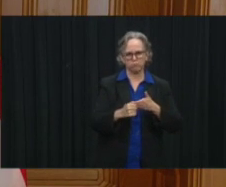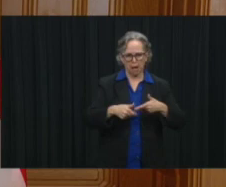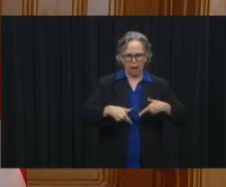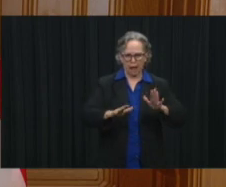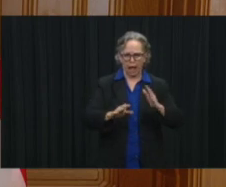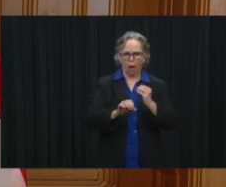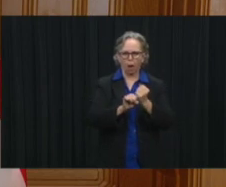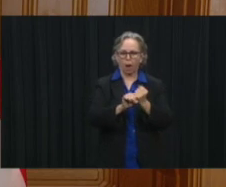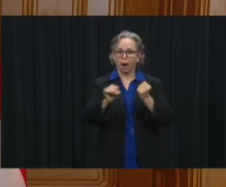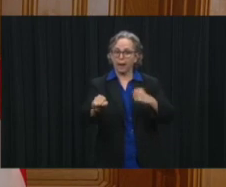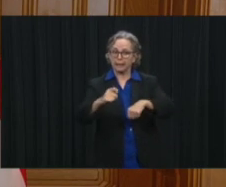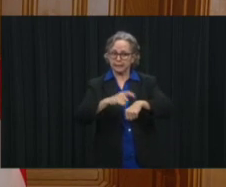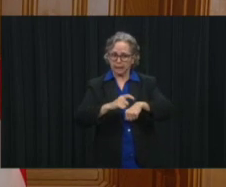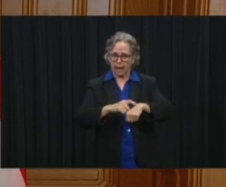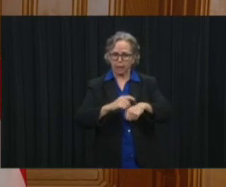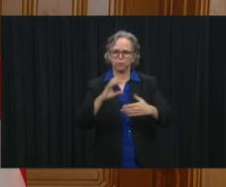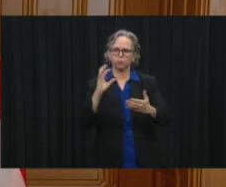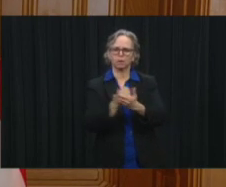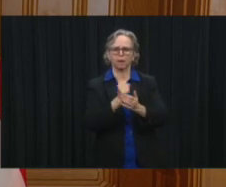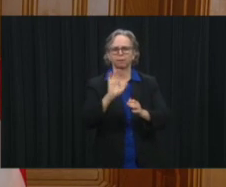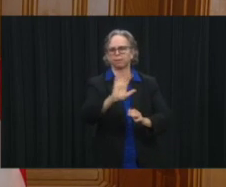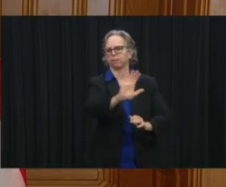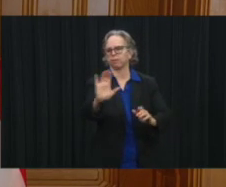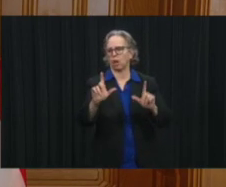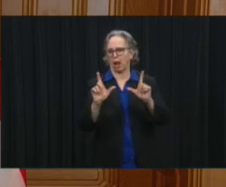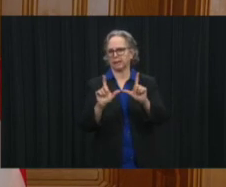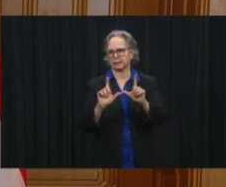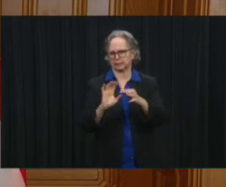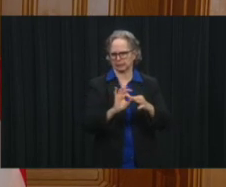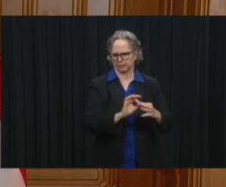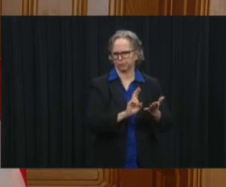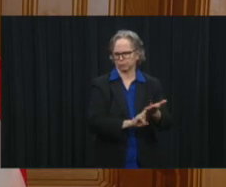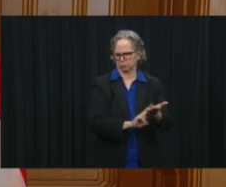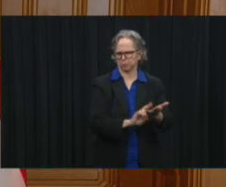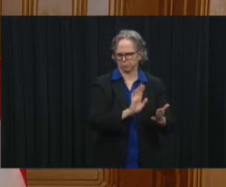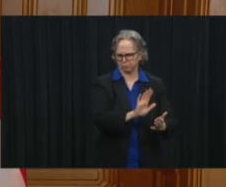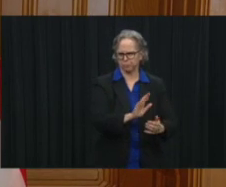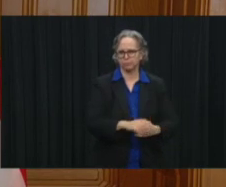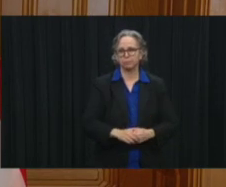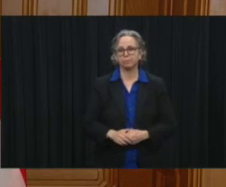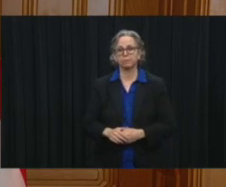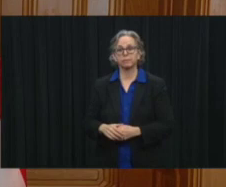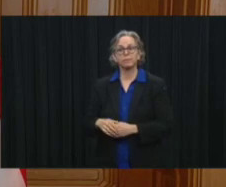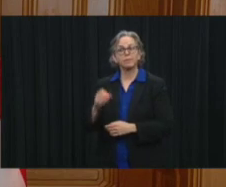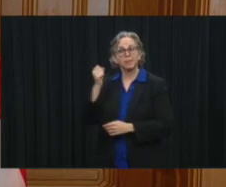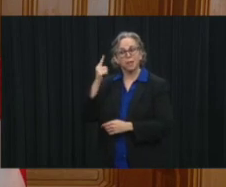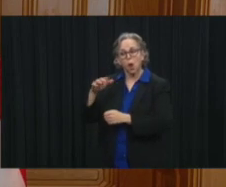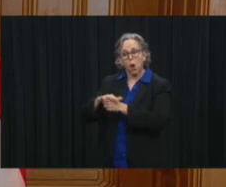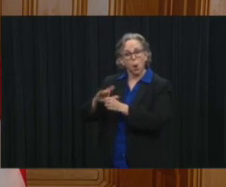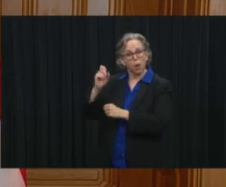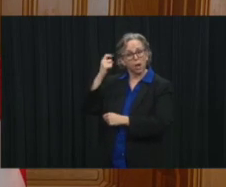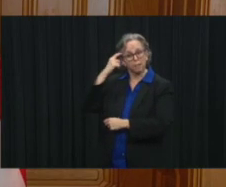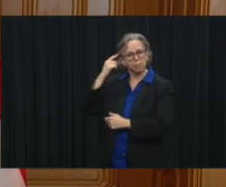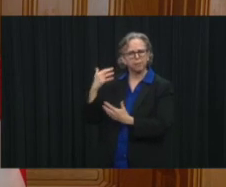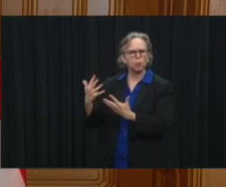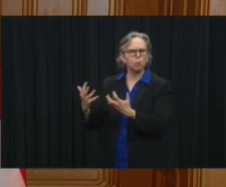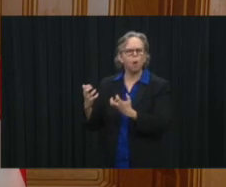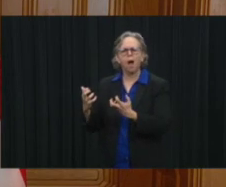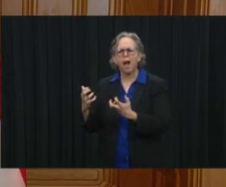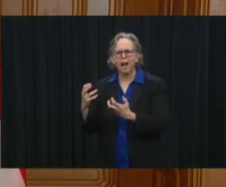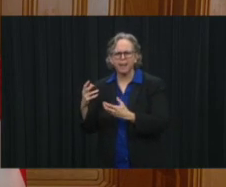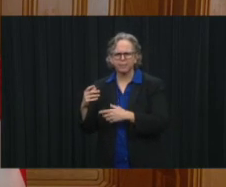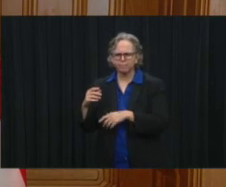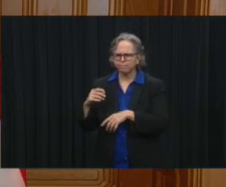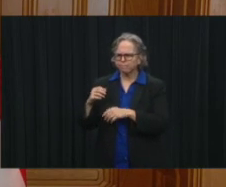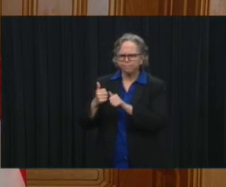Third, local government. Local government wants to abide by the no big public